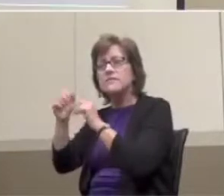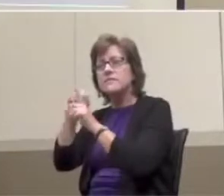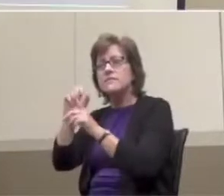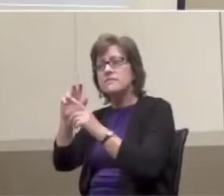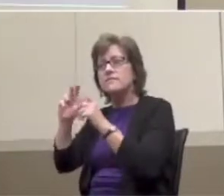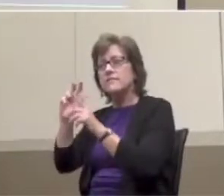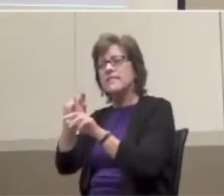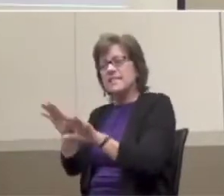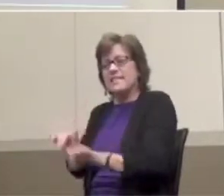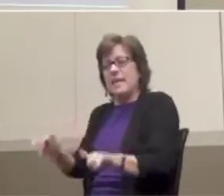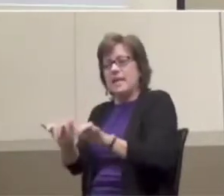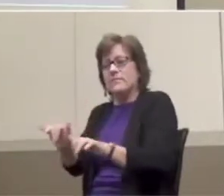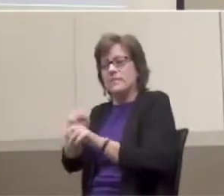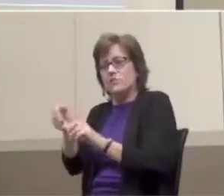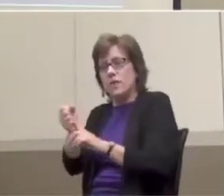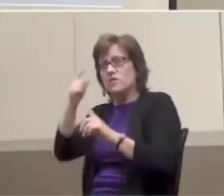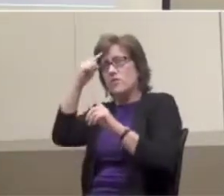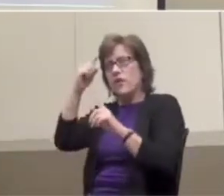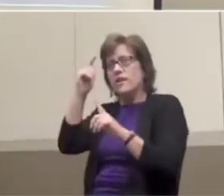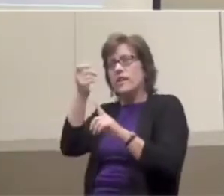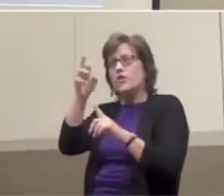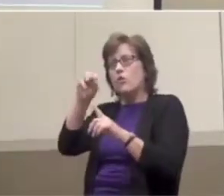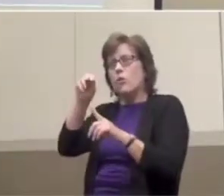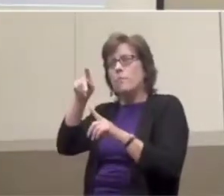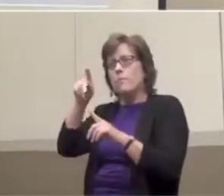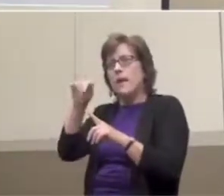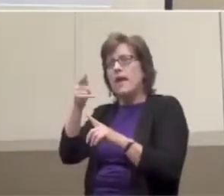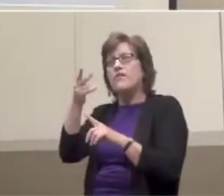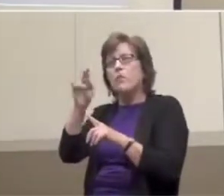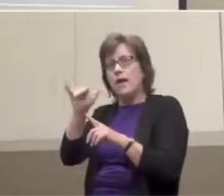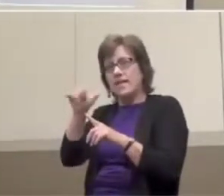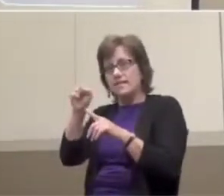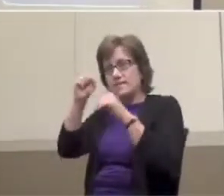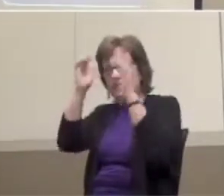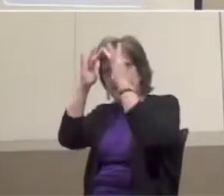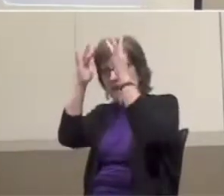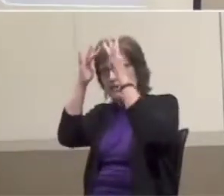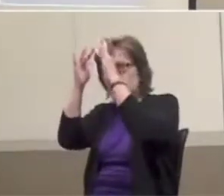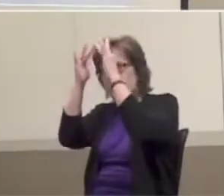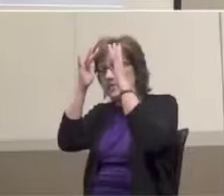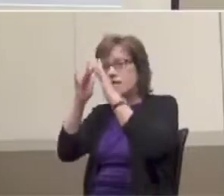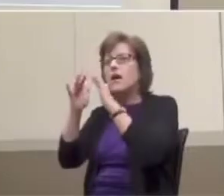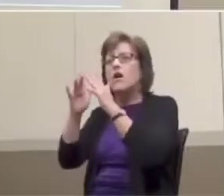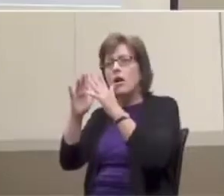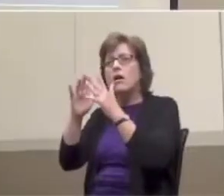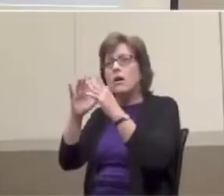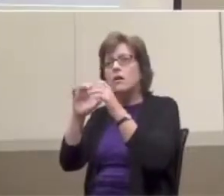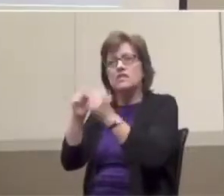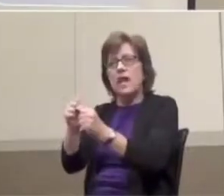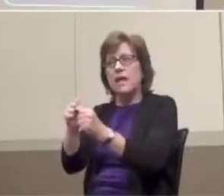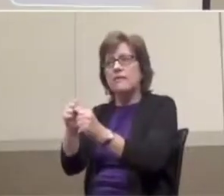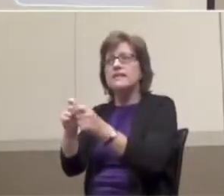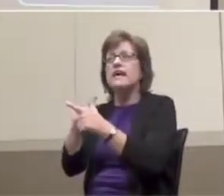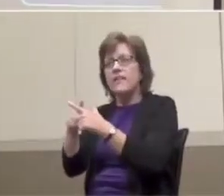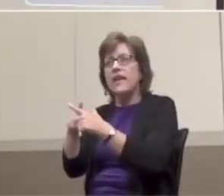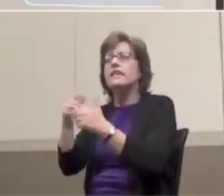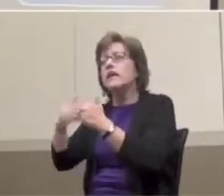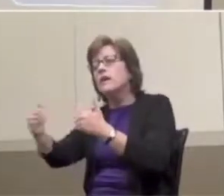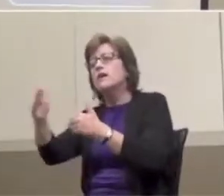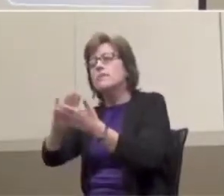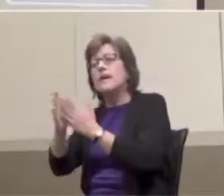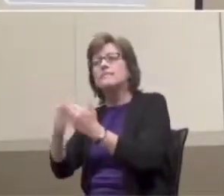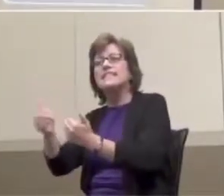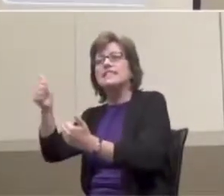and it becomes easier and easier. Great. Thank you. Okay, emotional. Anyone want to tell us what you guys come up